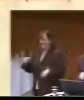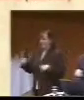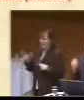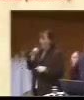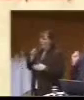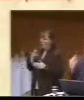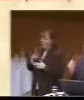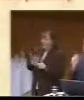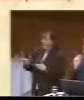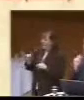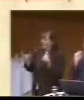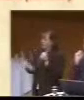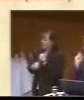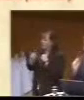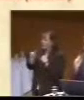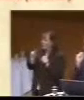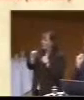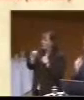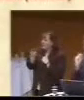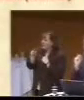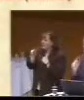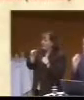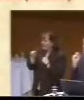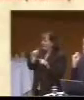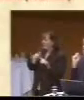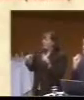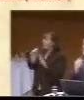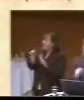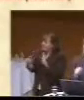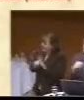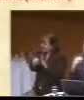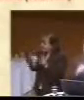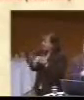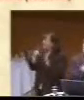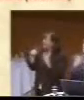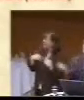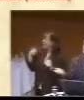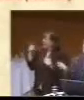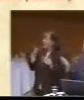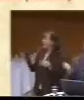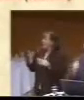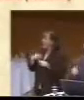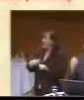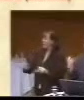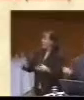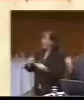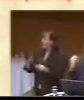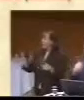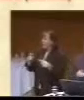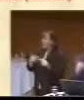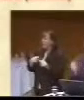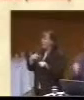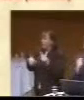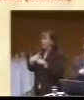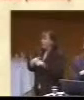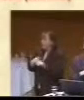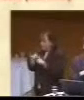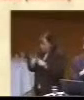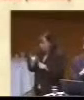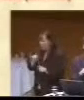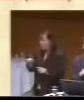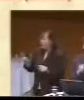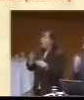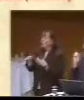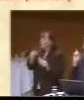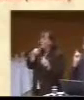counts for NIMAS. But the main thing is, and states must have a mechanism by which they distribute these electronic versions to the students who have